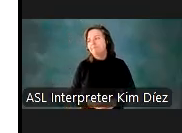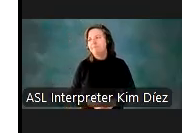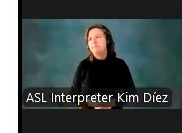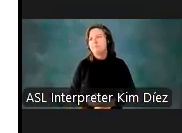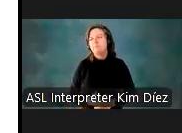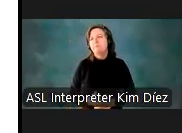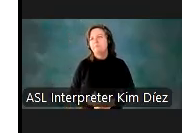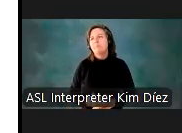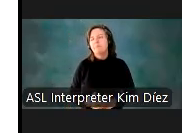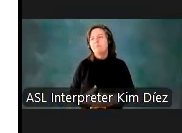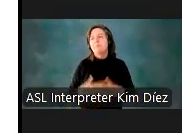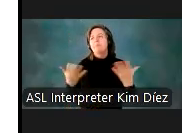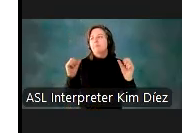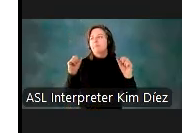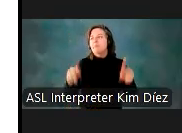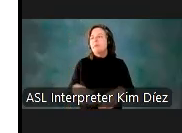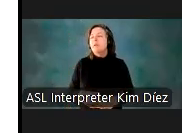Okay.